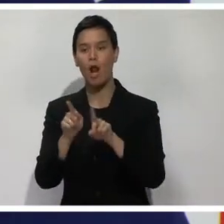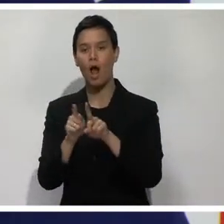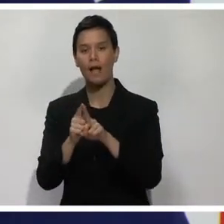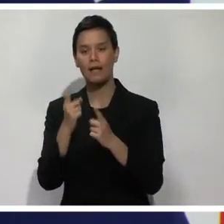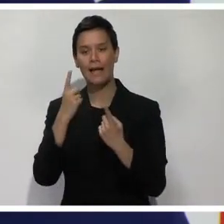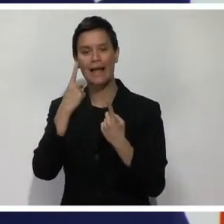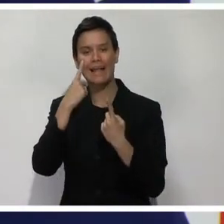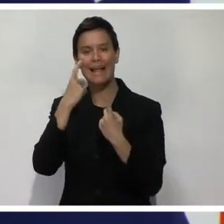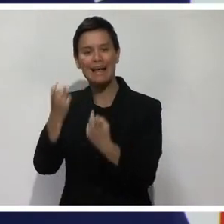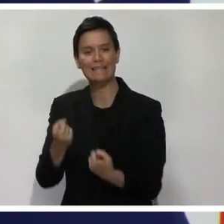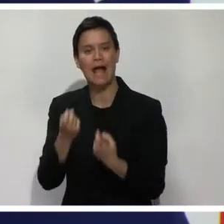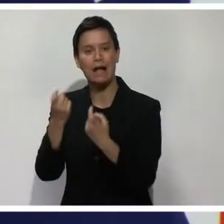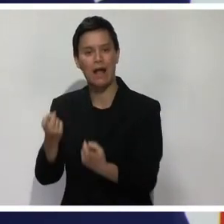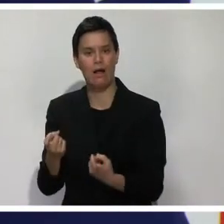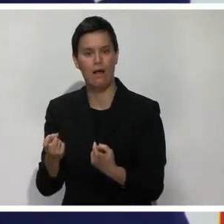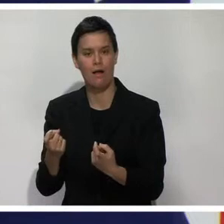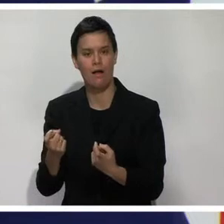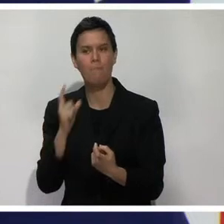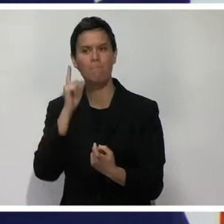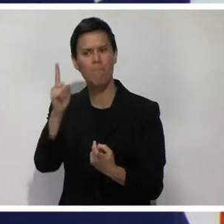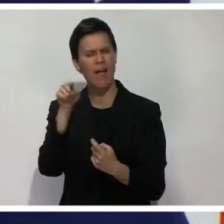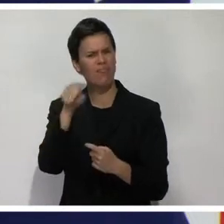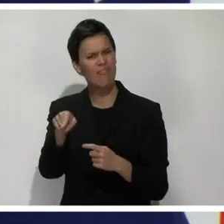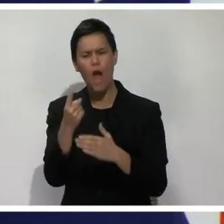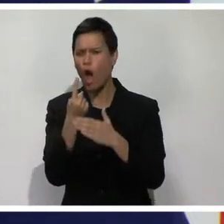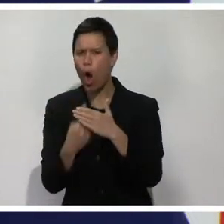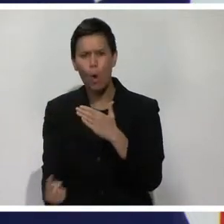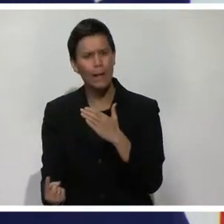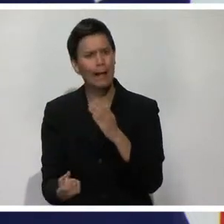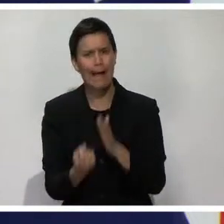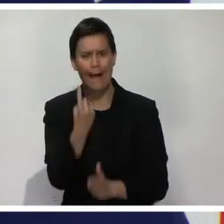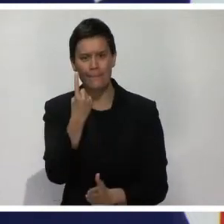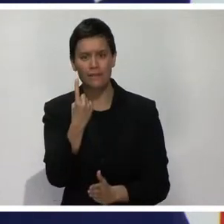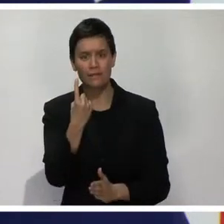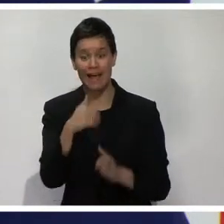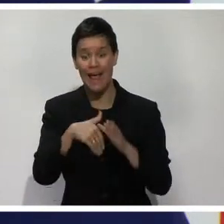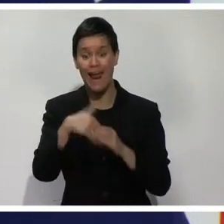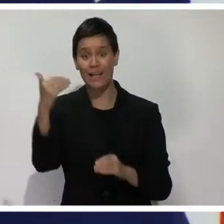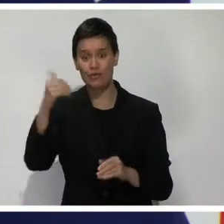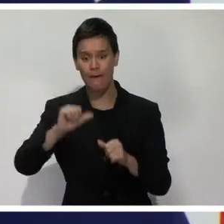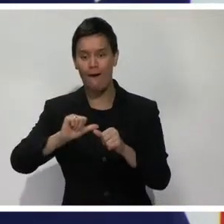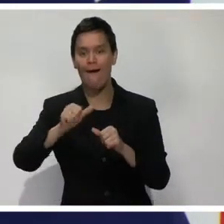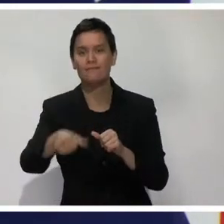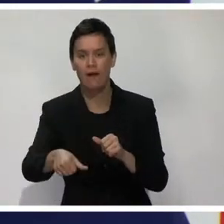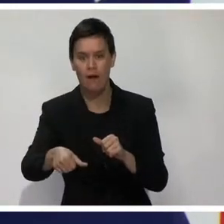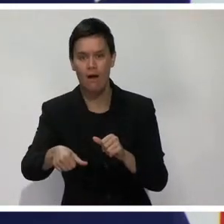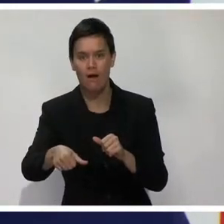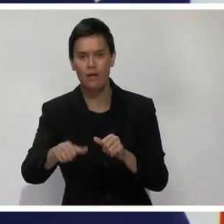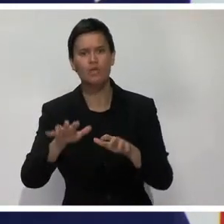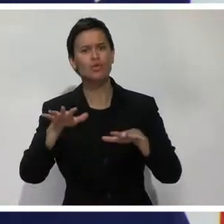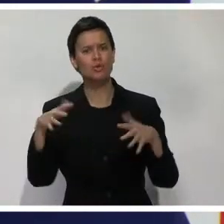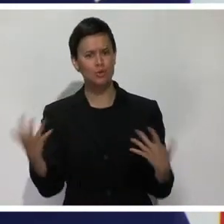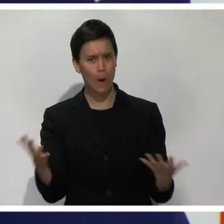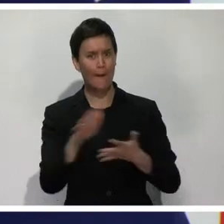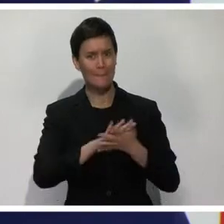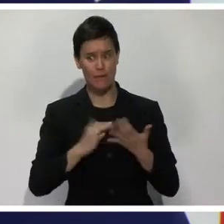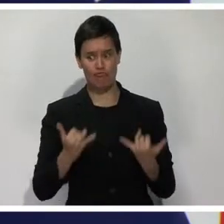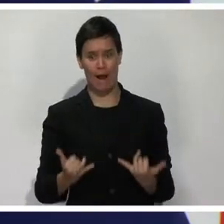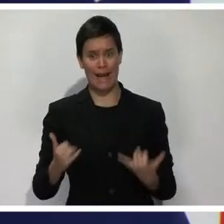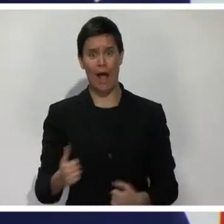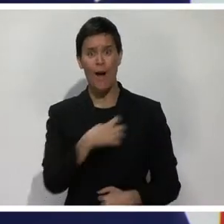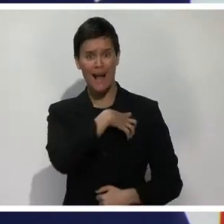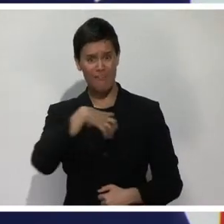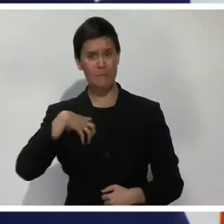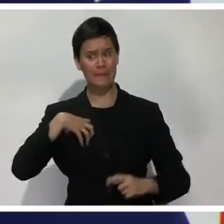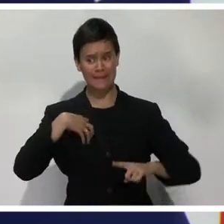Before that, Cabinet has the right and ability to continue to govern, and that is what we are doing. So yes, I will continue to keep the